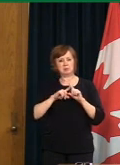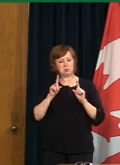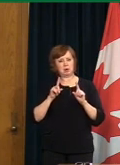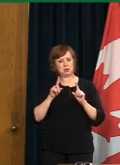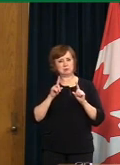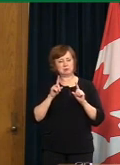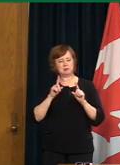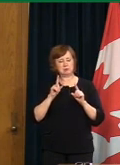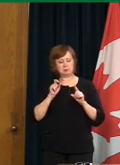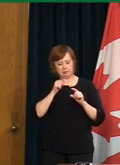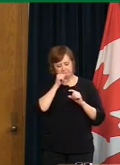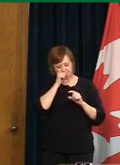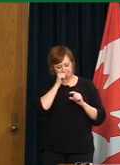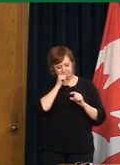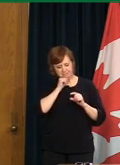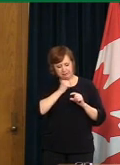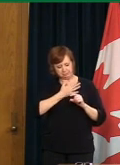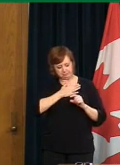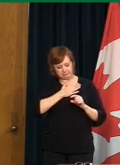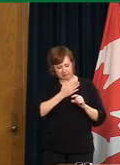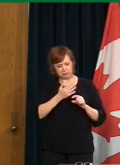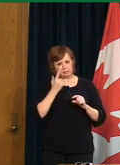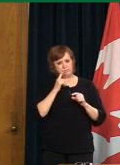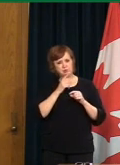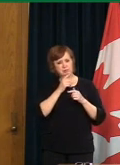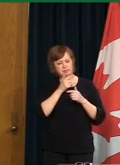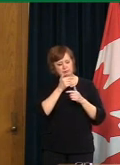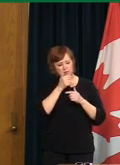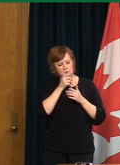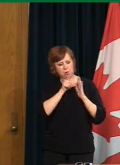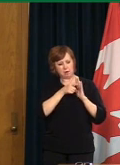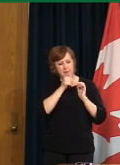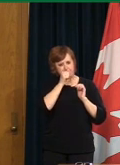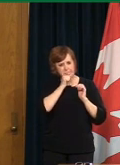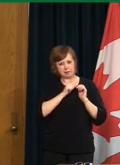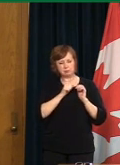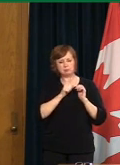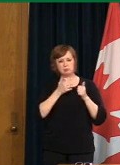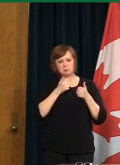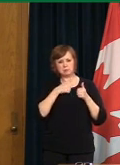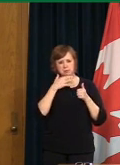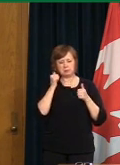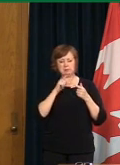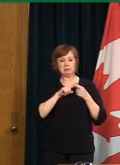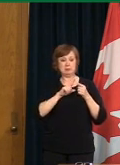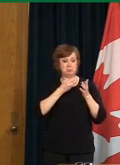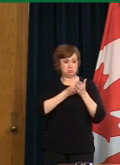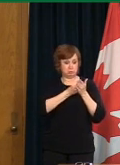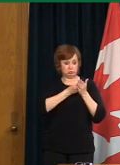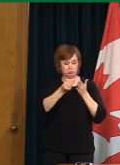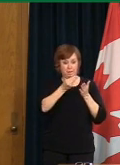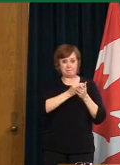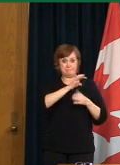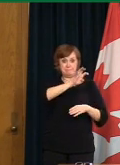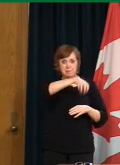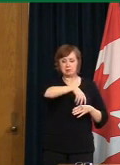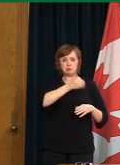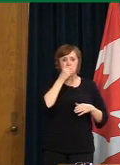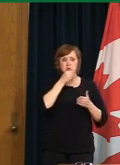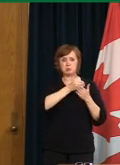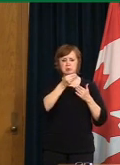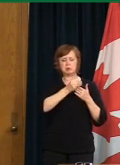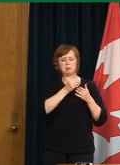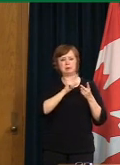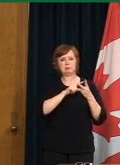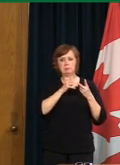it is a huge sacrifice. And if we all just give a little bit. Don't go out unless you have to. Wear your mask in public.